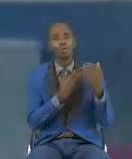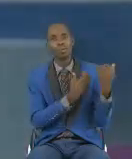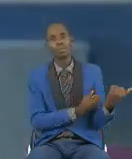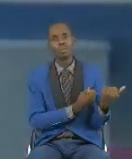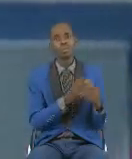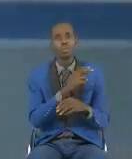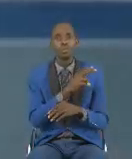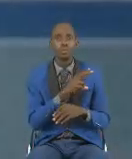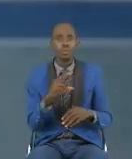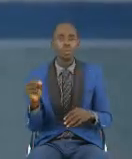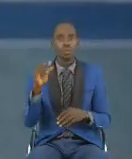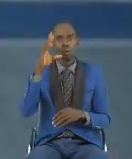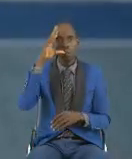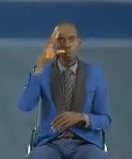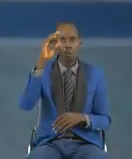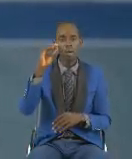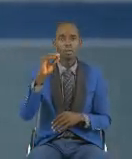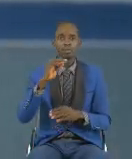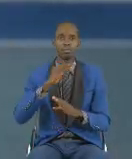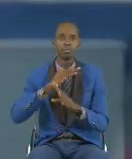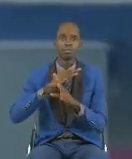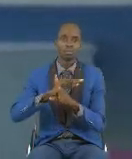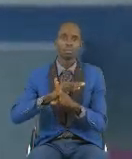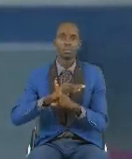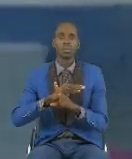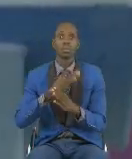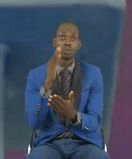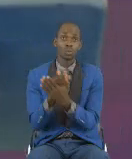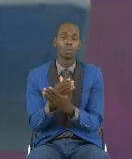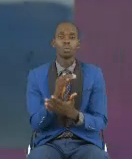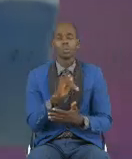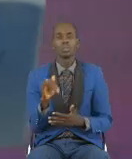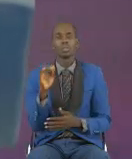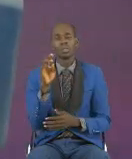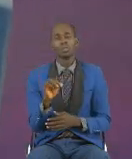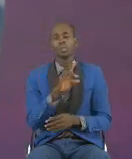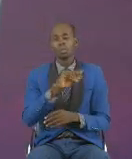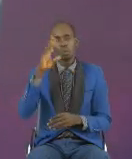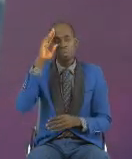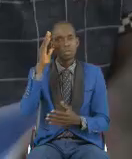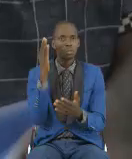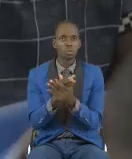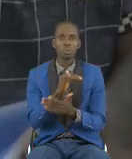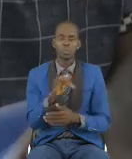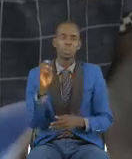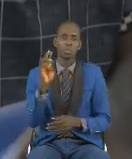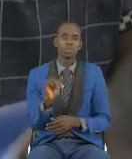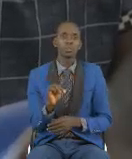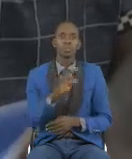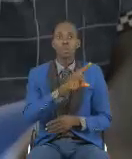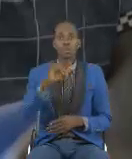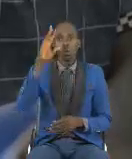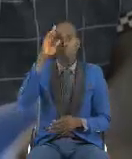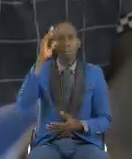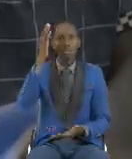man forbidding him. Amen. No man forbidding him. Amen. No man